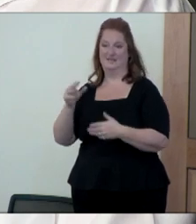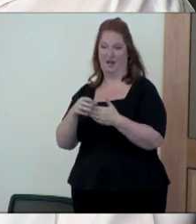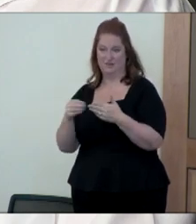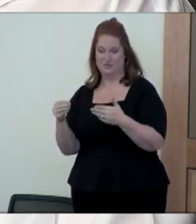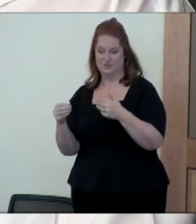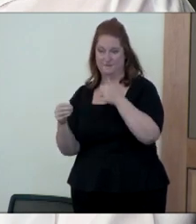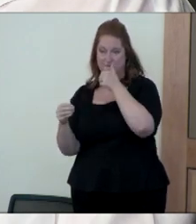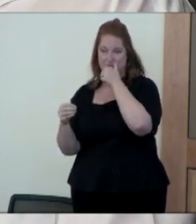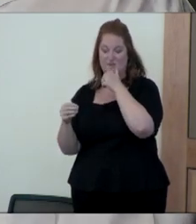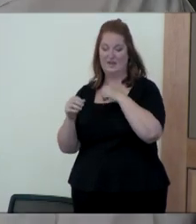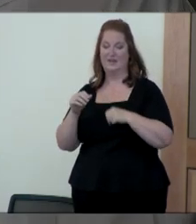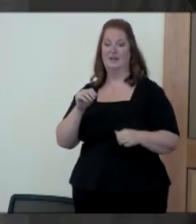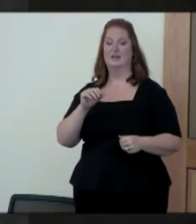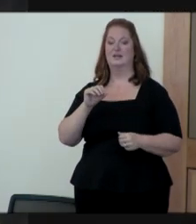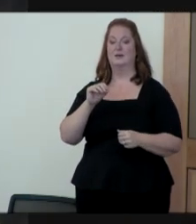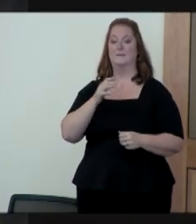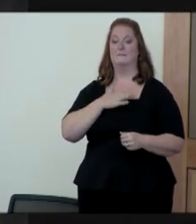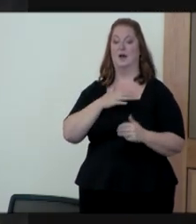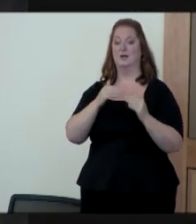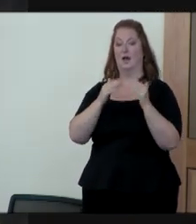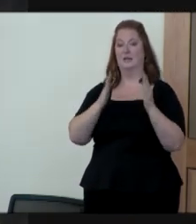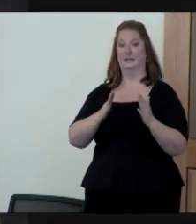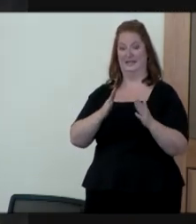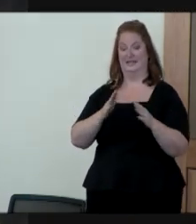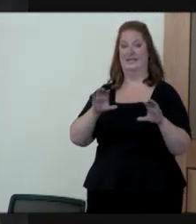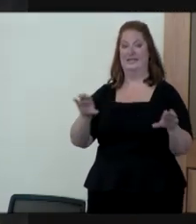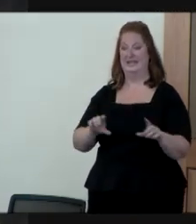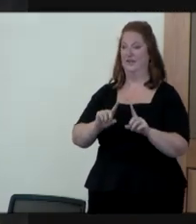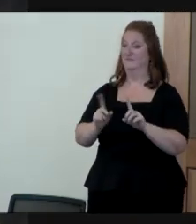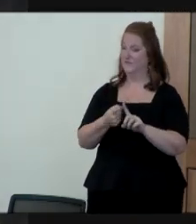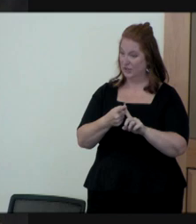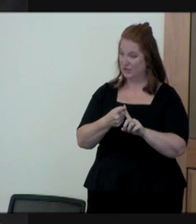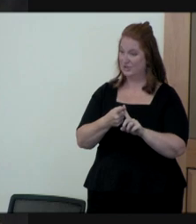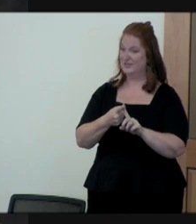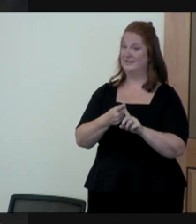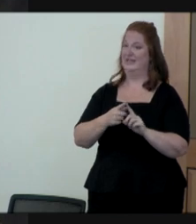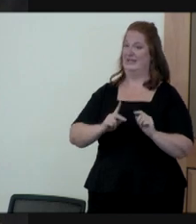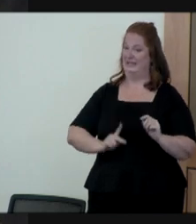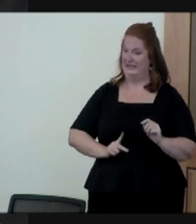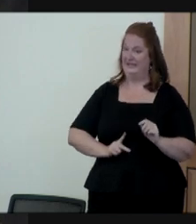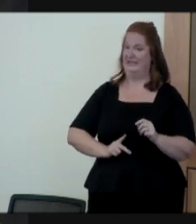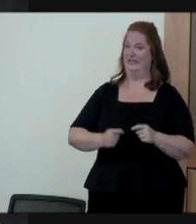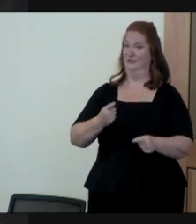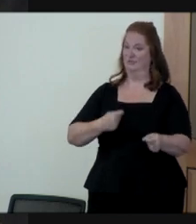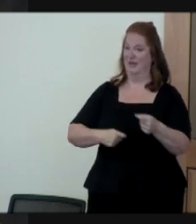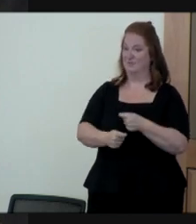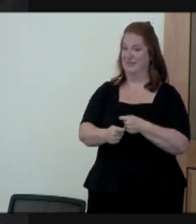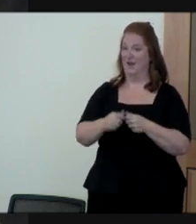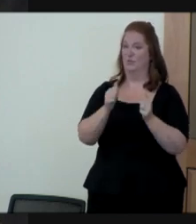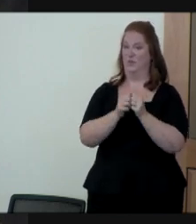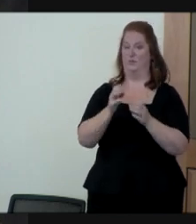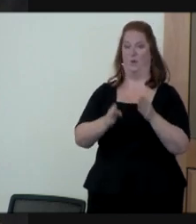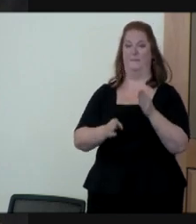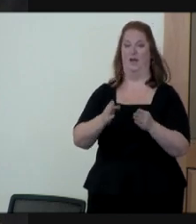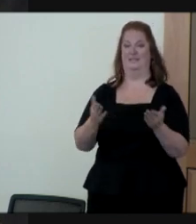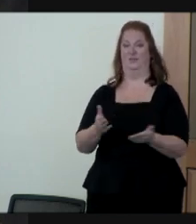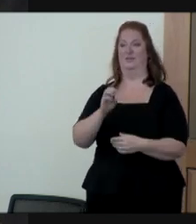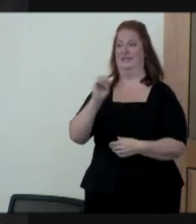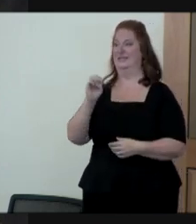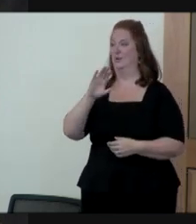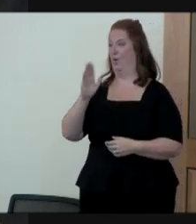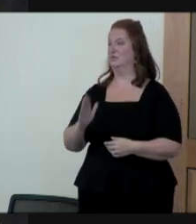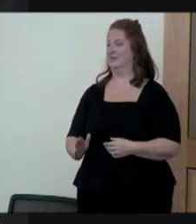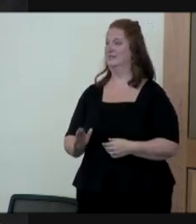colleague Chandra Bhatti performed the first robotic kidney transplant on the East Coast. And by the way, it was one of the